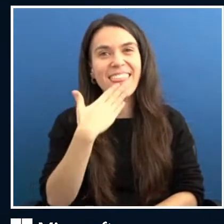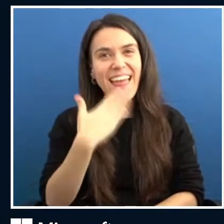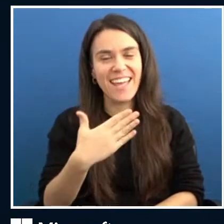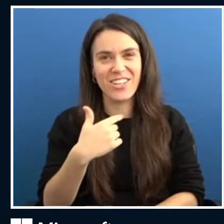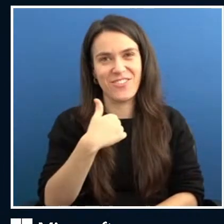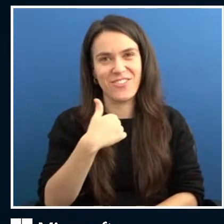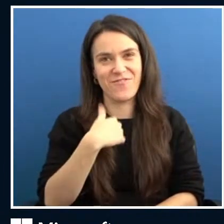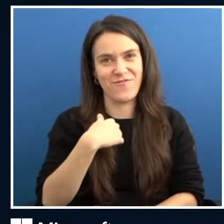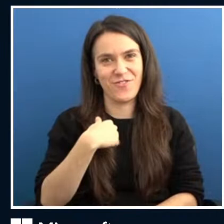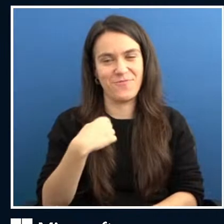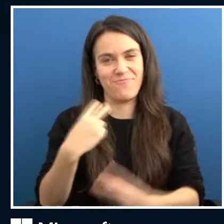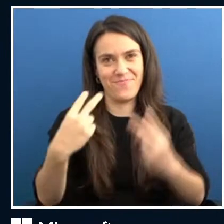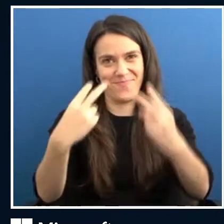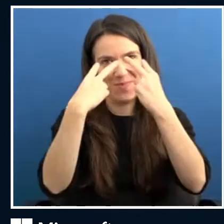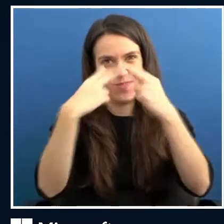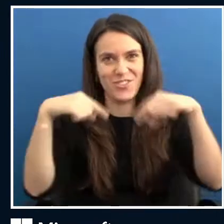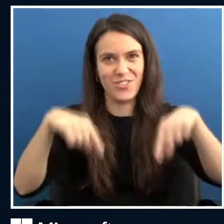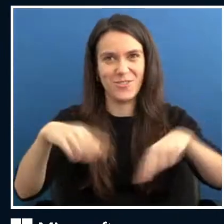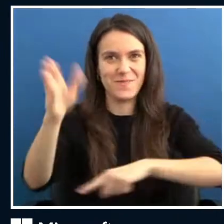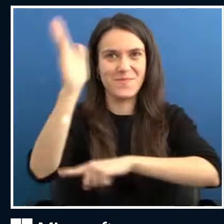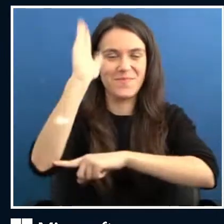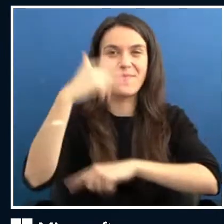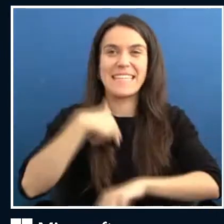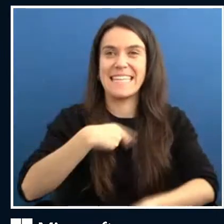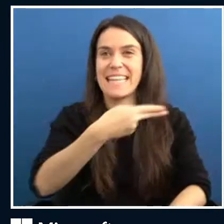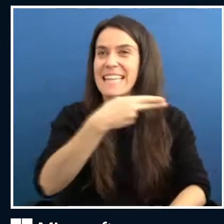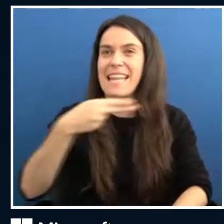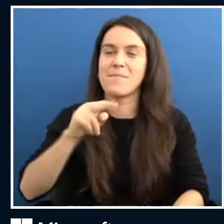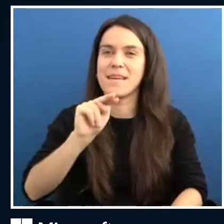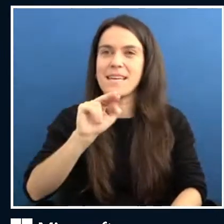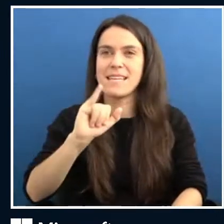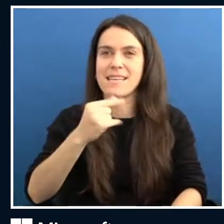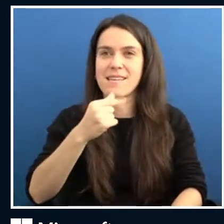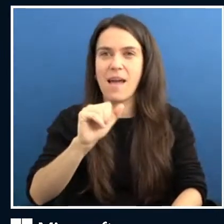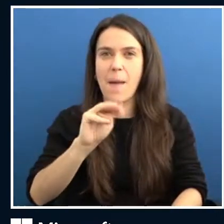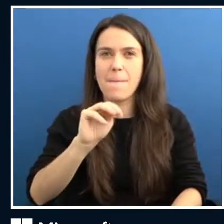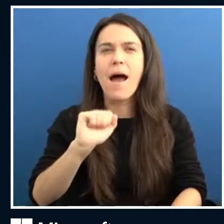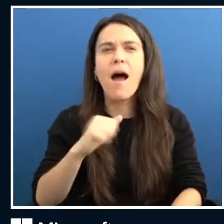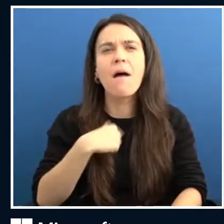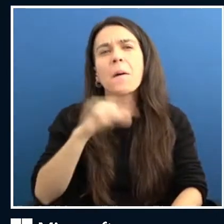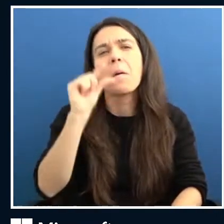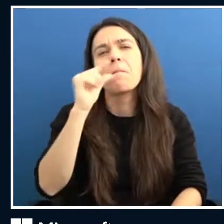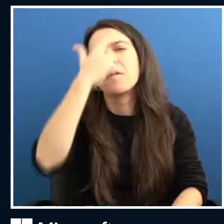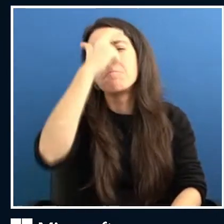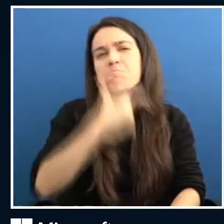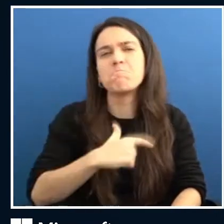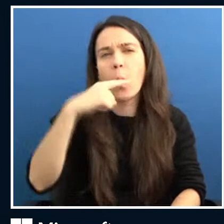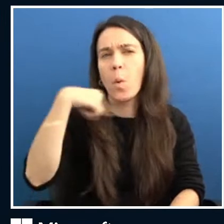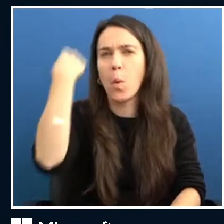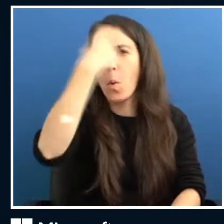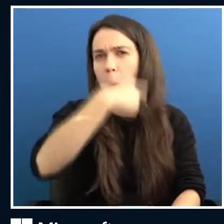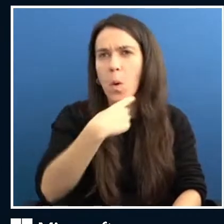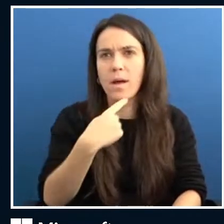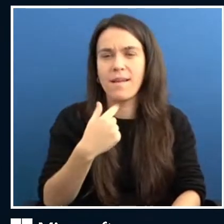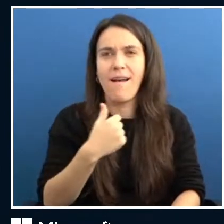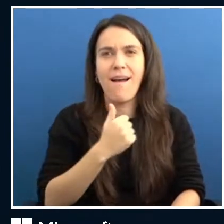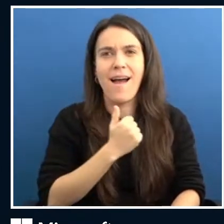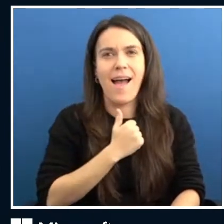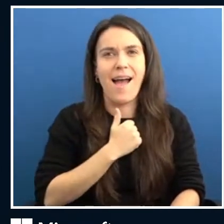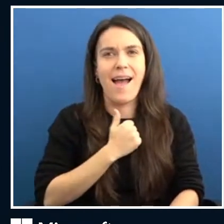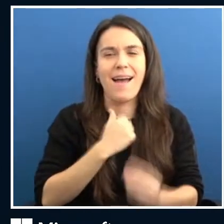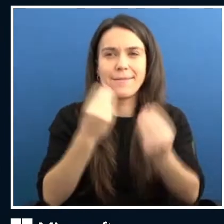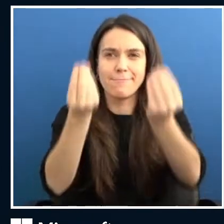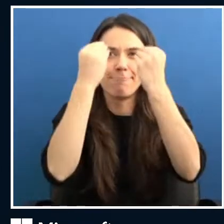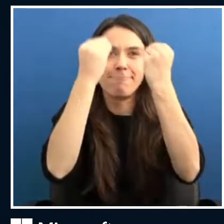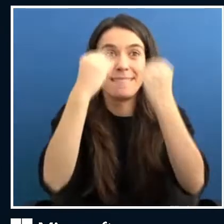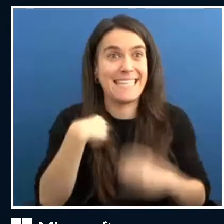session. I'm Nigama. Before we start, a little bit about myself. I'm a sophomore student studying in India. I